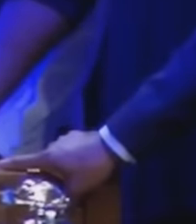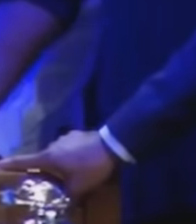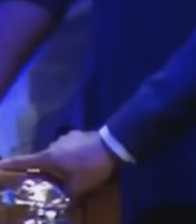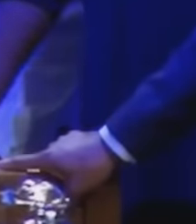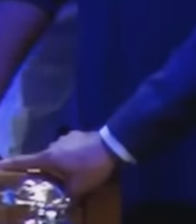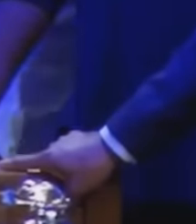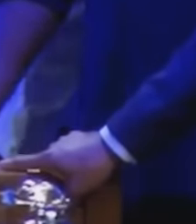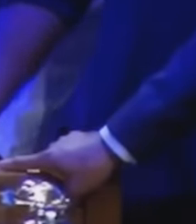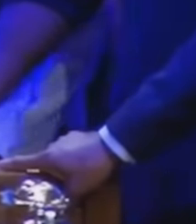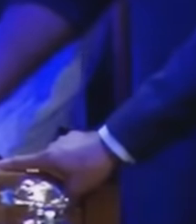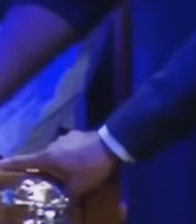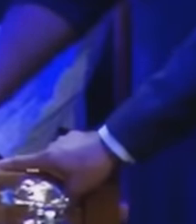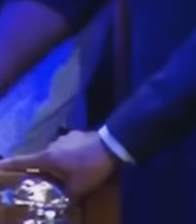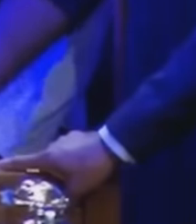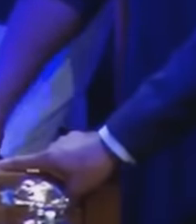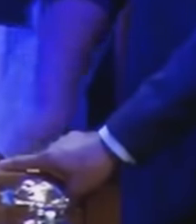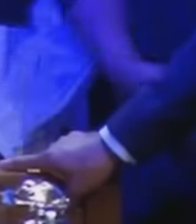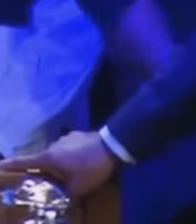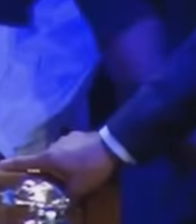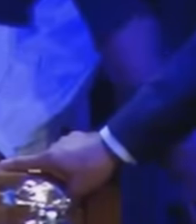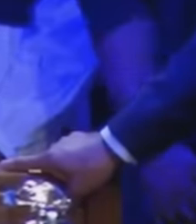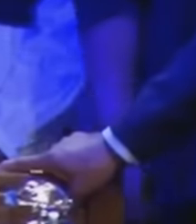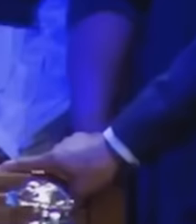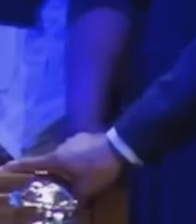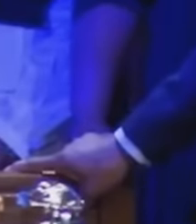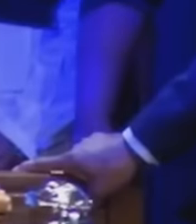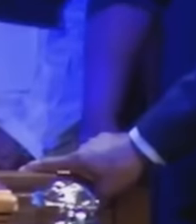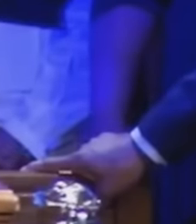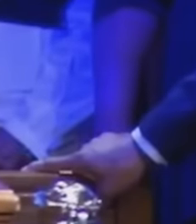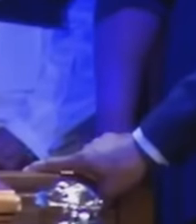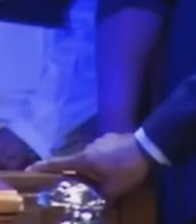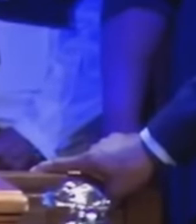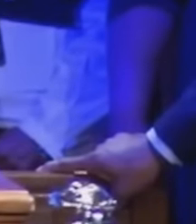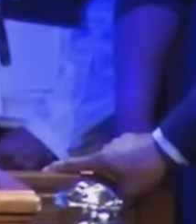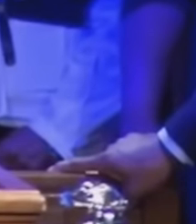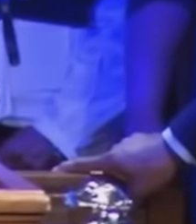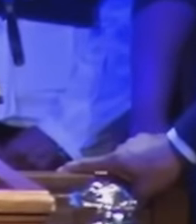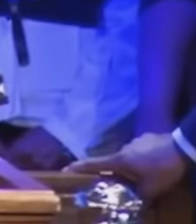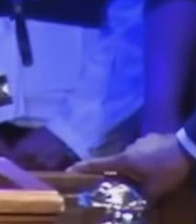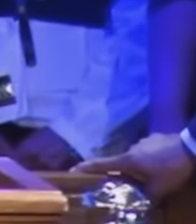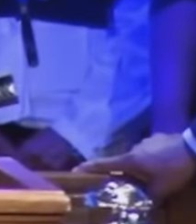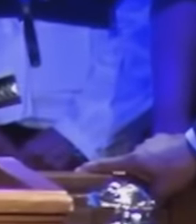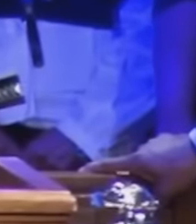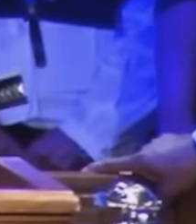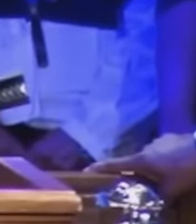I got an edge to me. And on the wrong day at the wrong time, you say the wrong thing, it comes out.